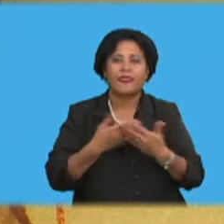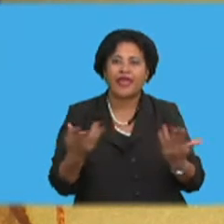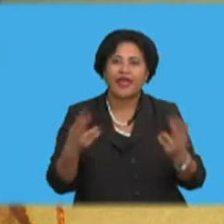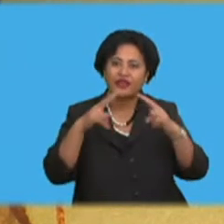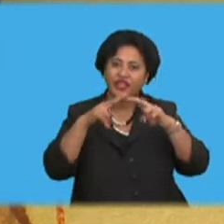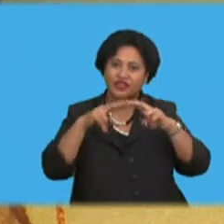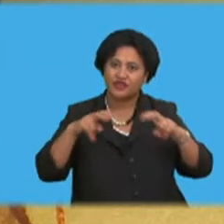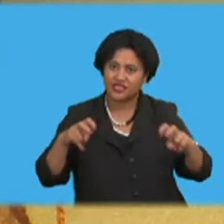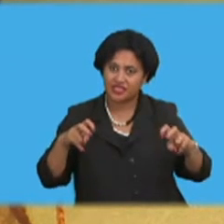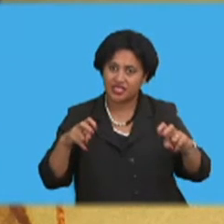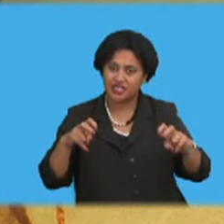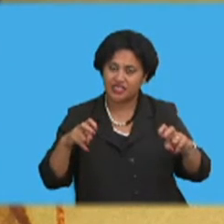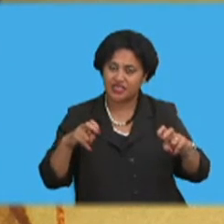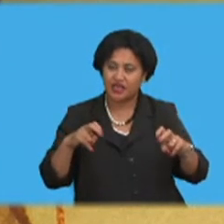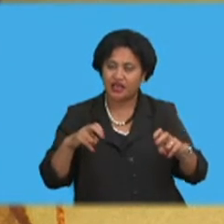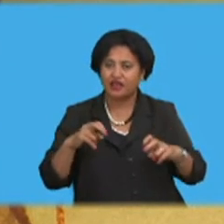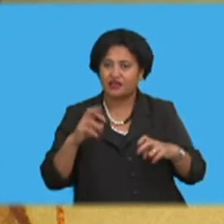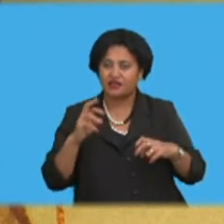of those